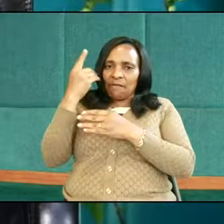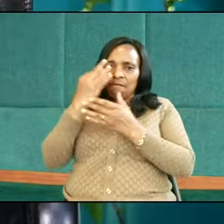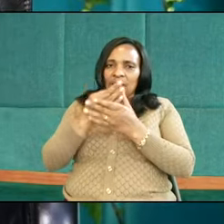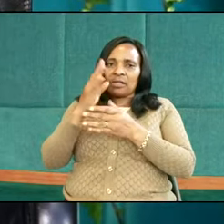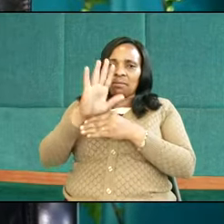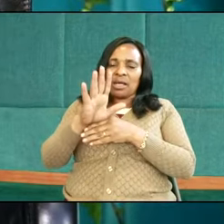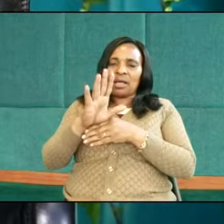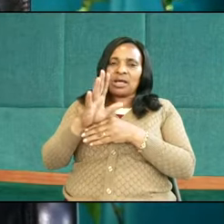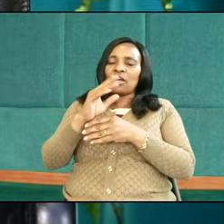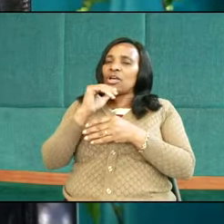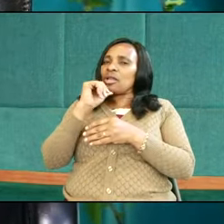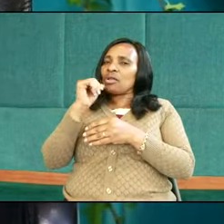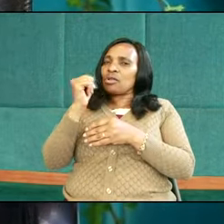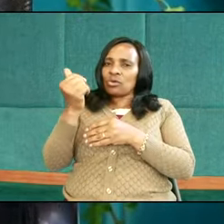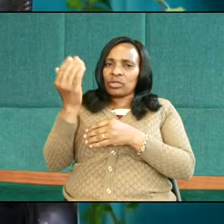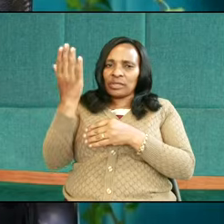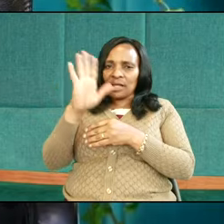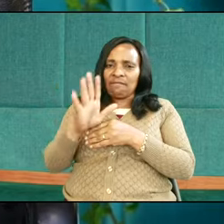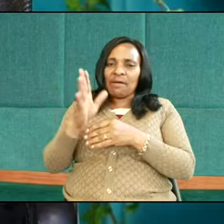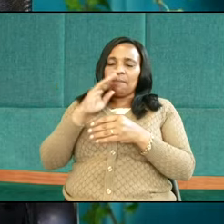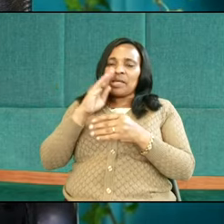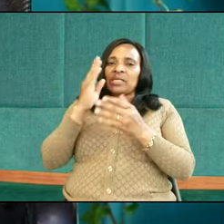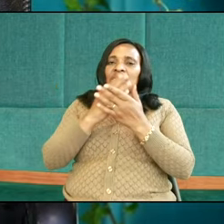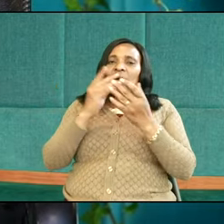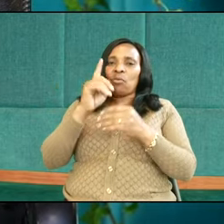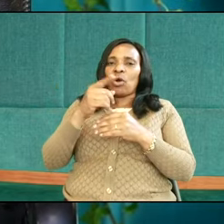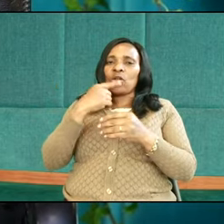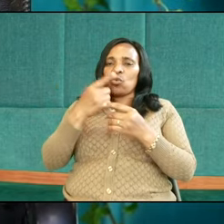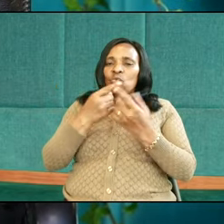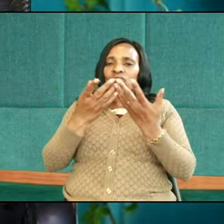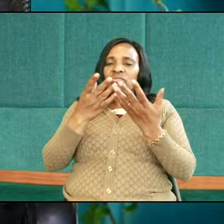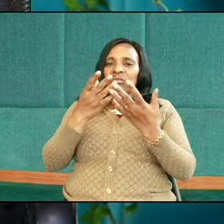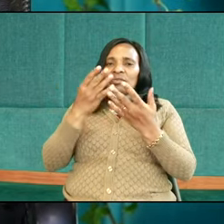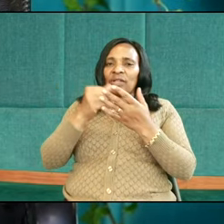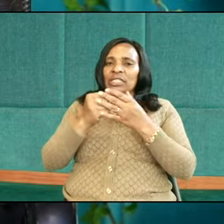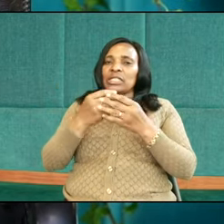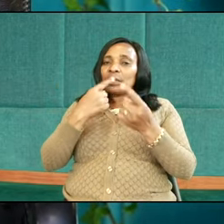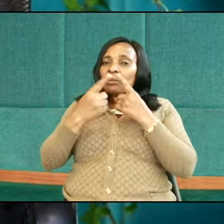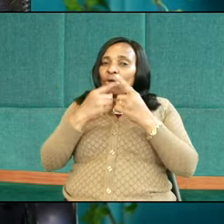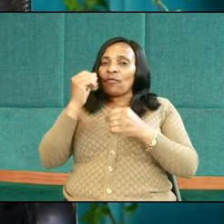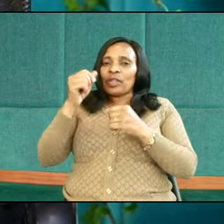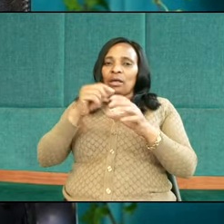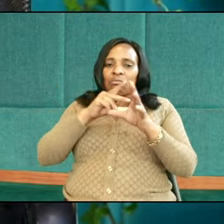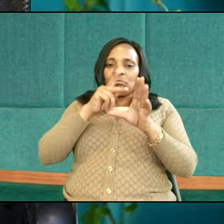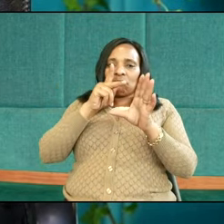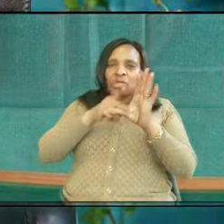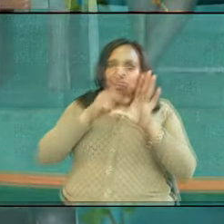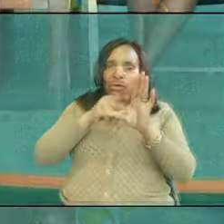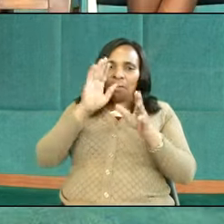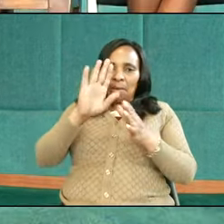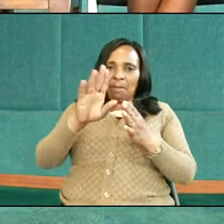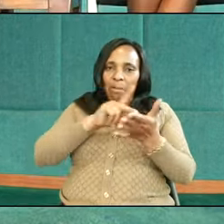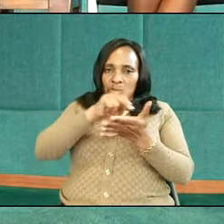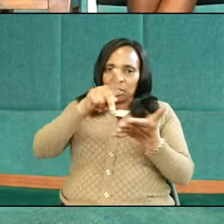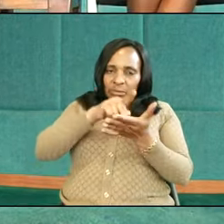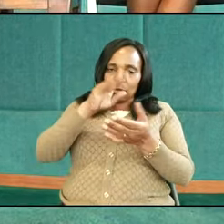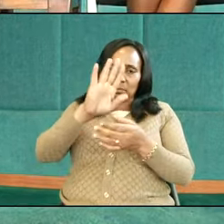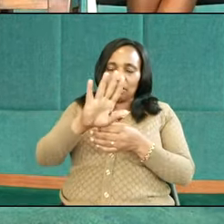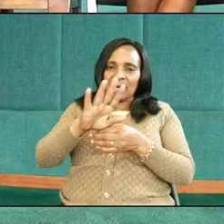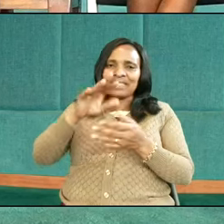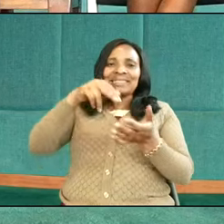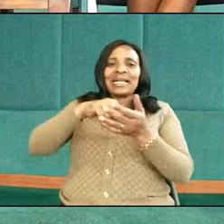who follows the crowd. Be someone who sticks to the principles no matter what everyone around you says. Amen, amen. Stand